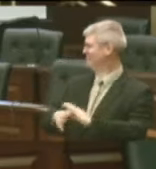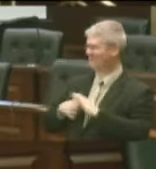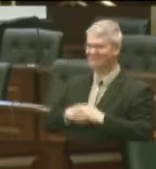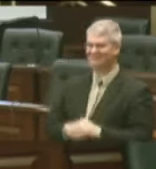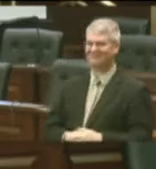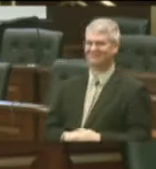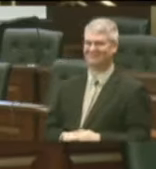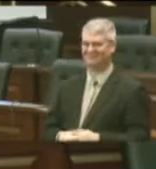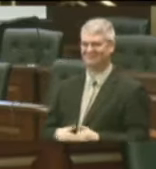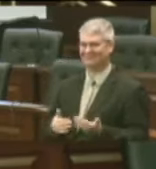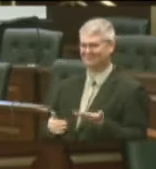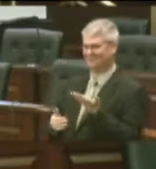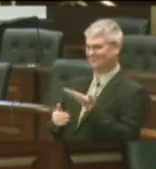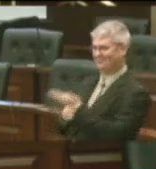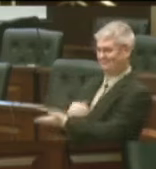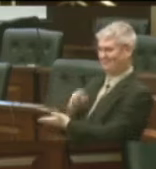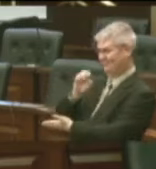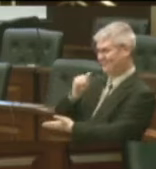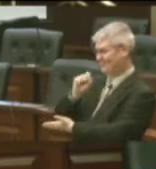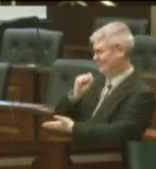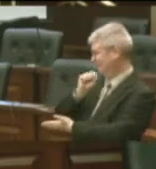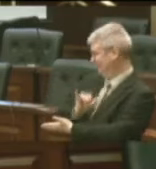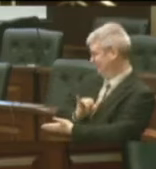Betsy. Wait.